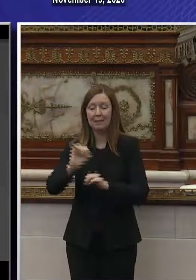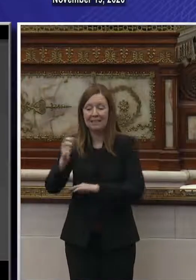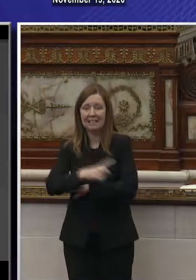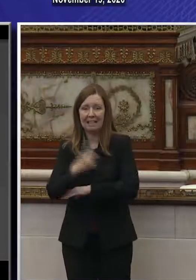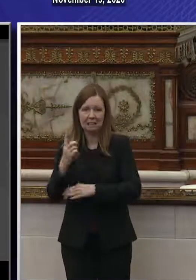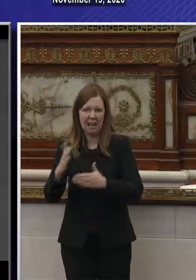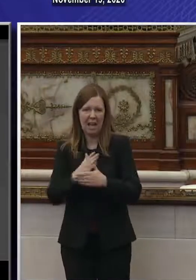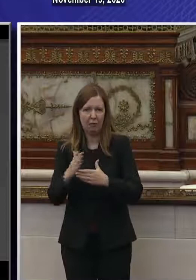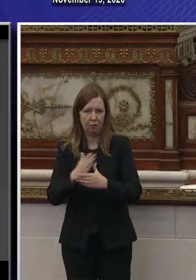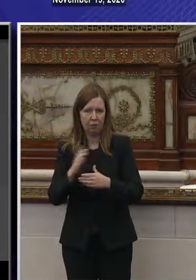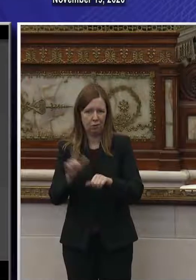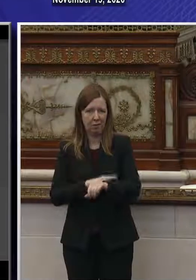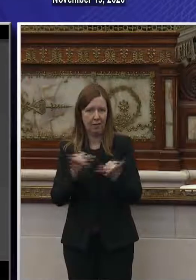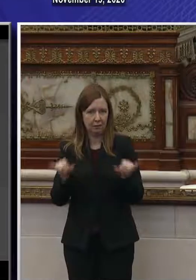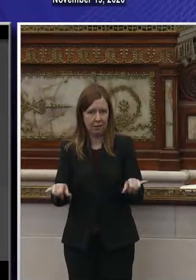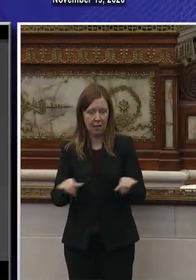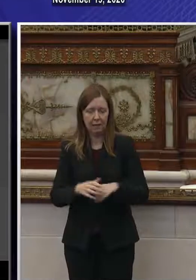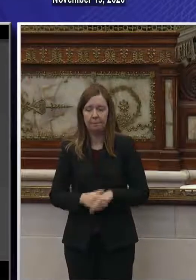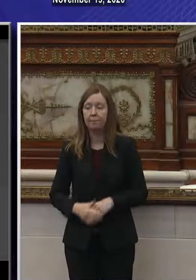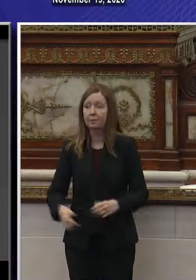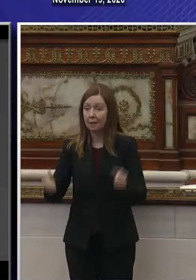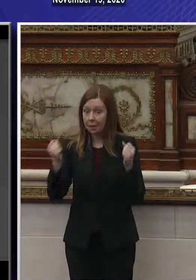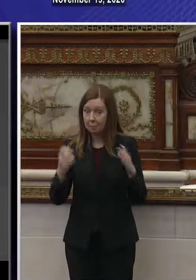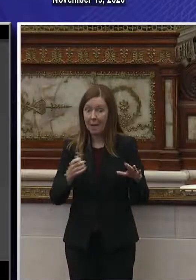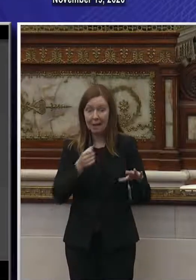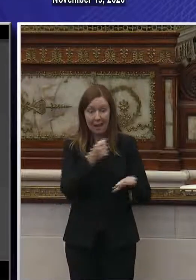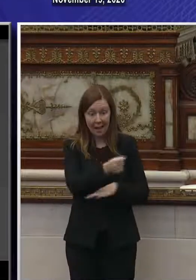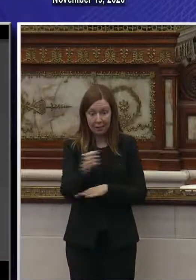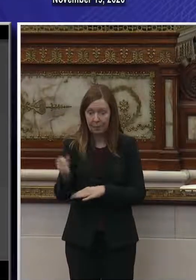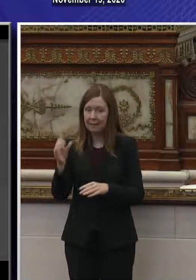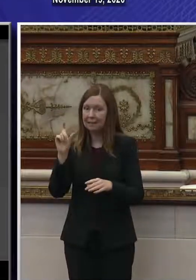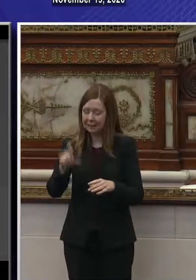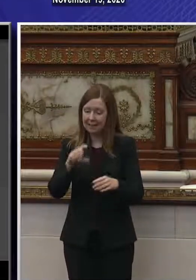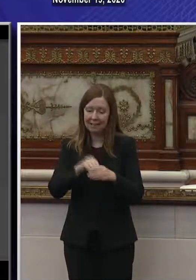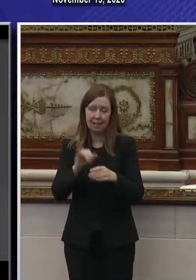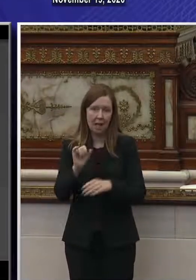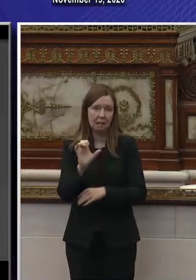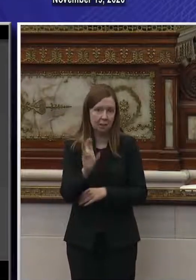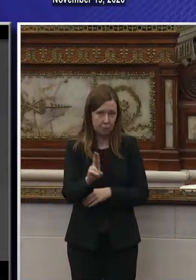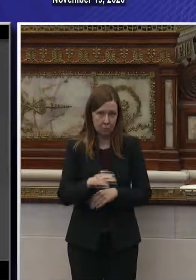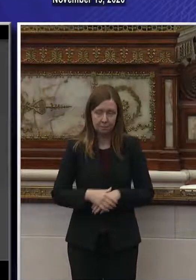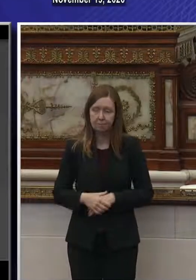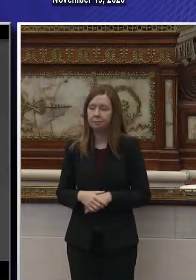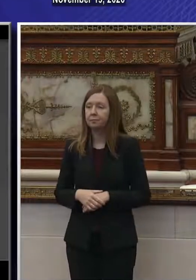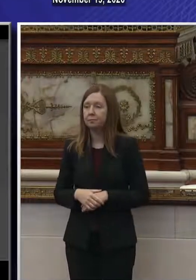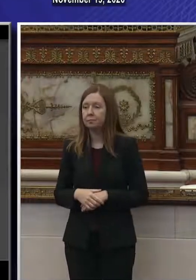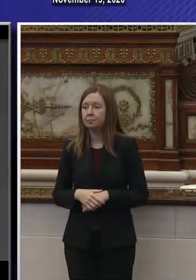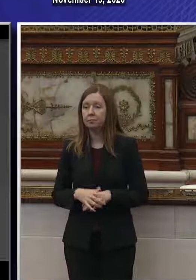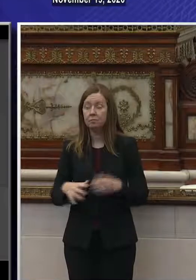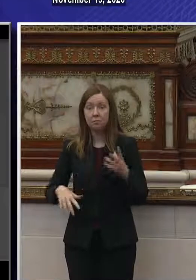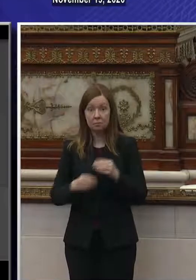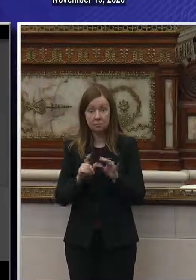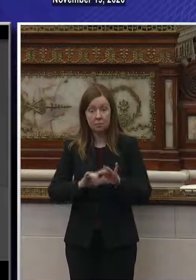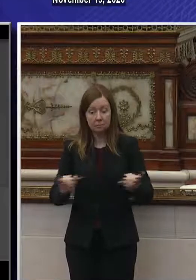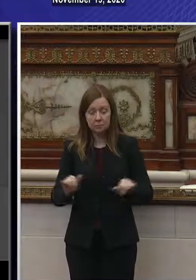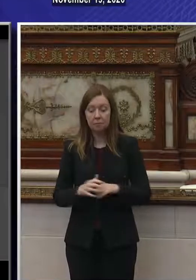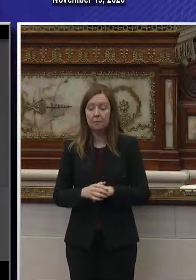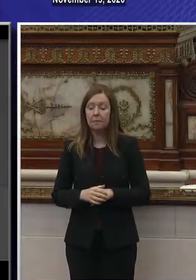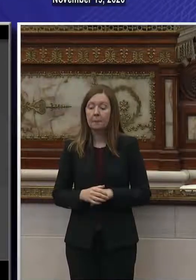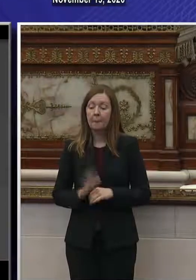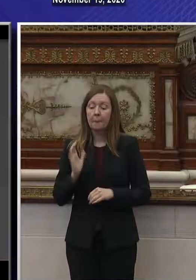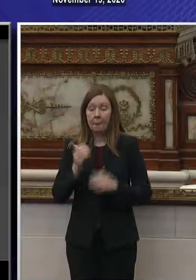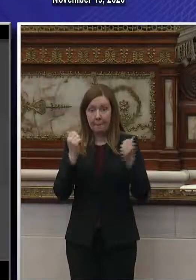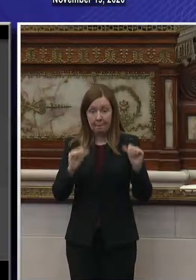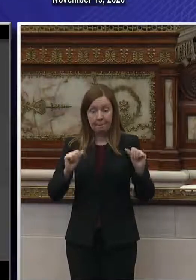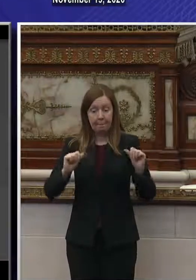average length of stay, with many admitted patients in the intensive care units. In addition to our